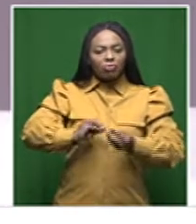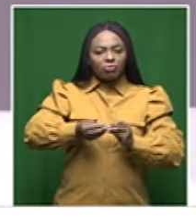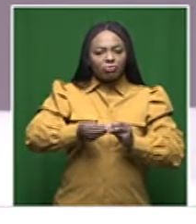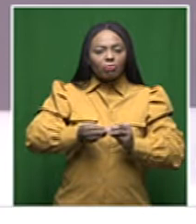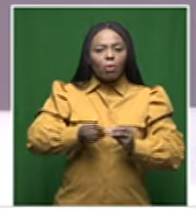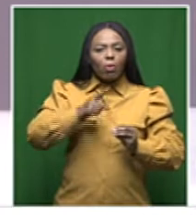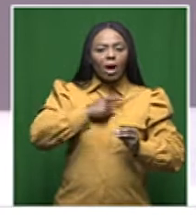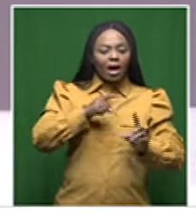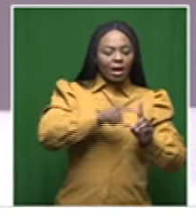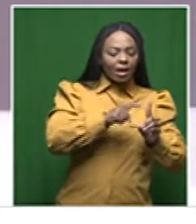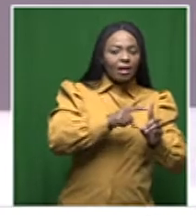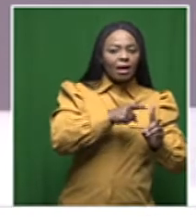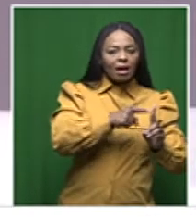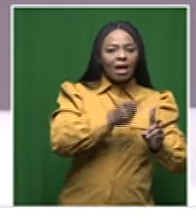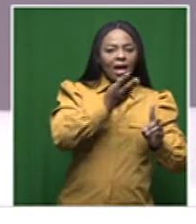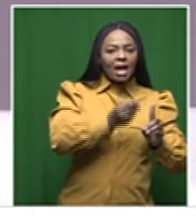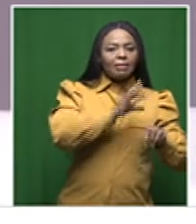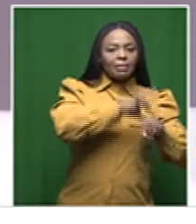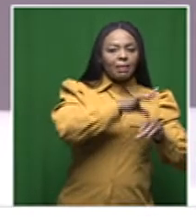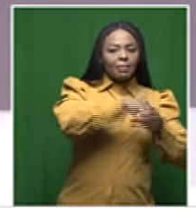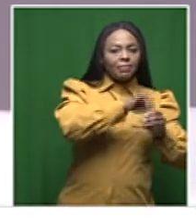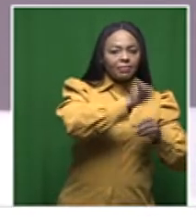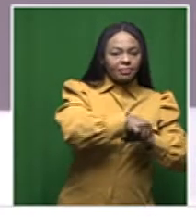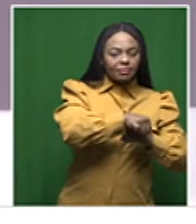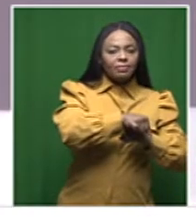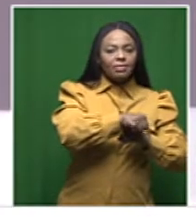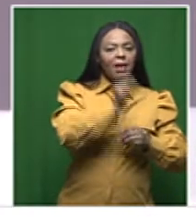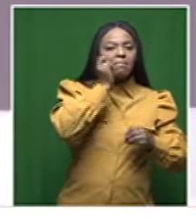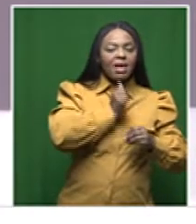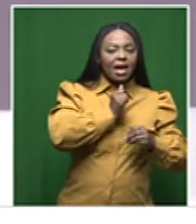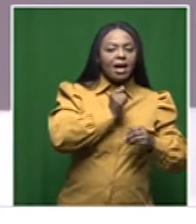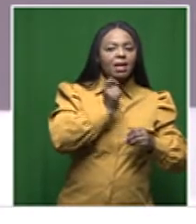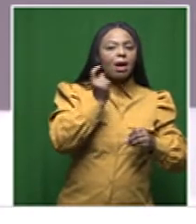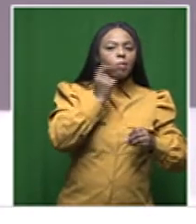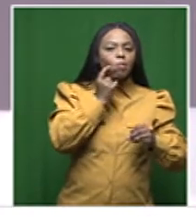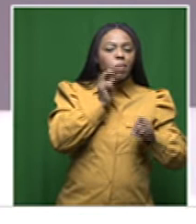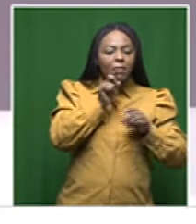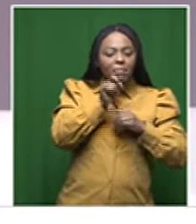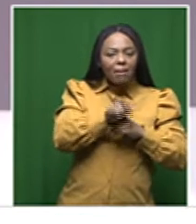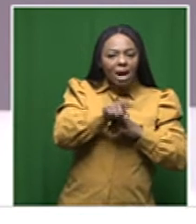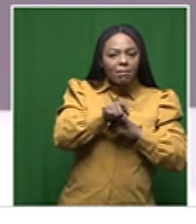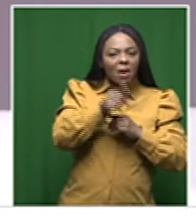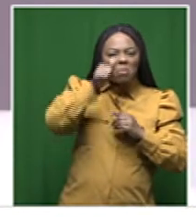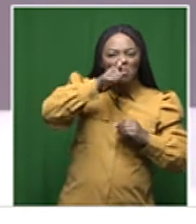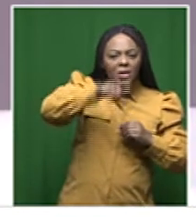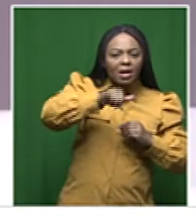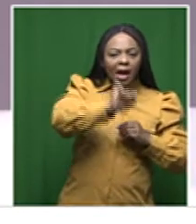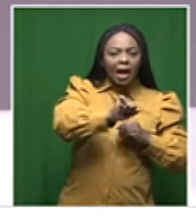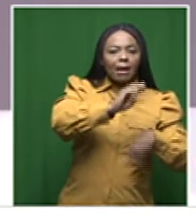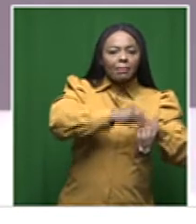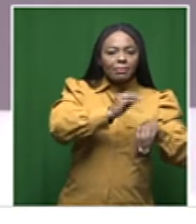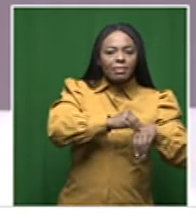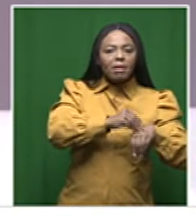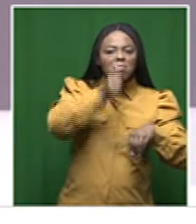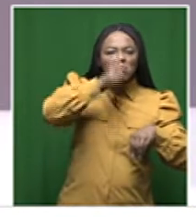was the patient, that we had a male factor fertility challenge. So we went for artificial insemination, which